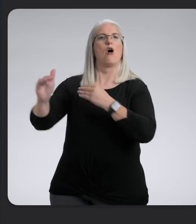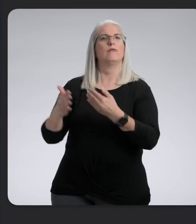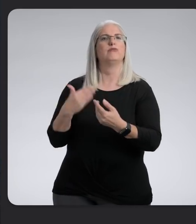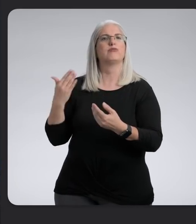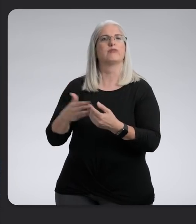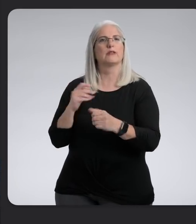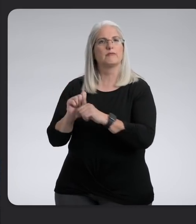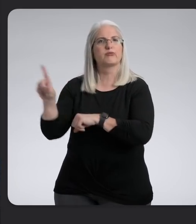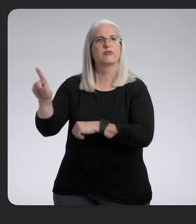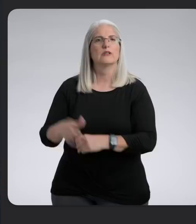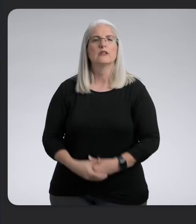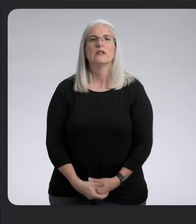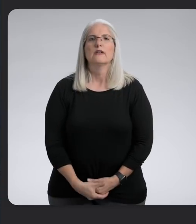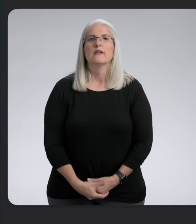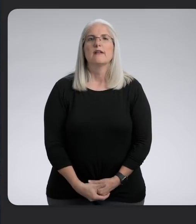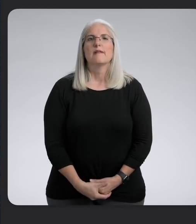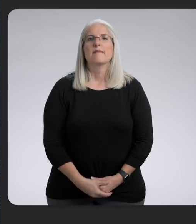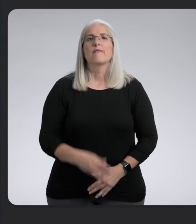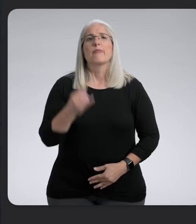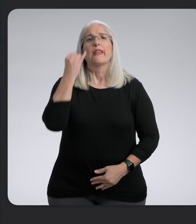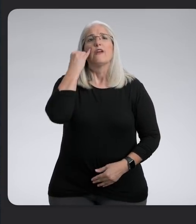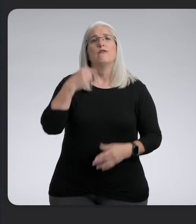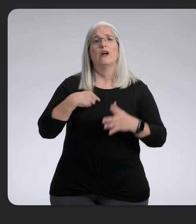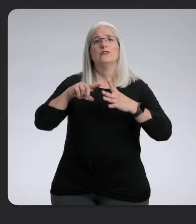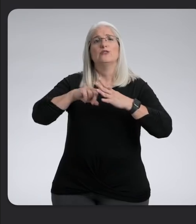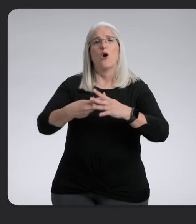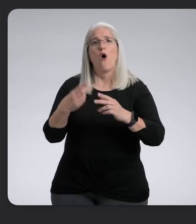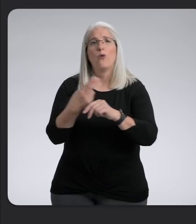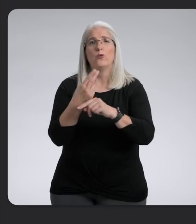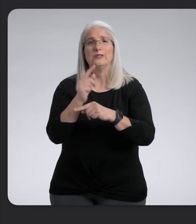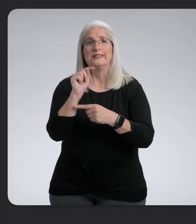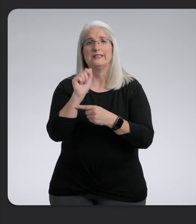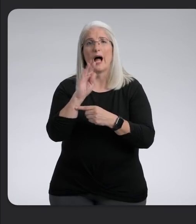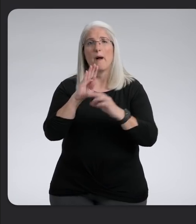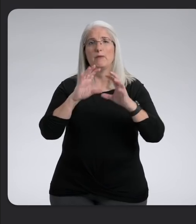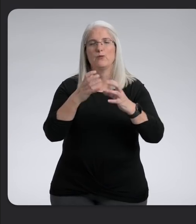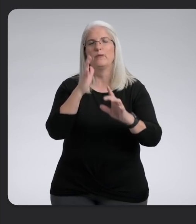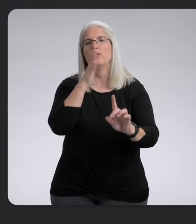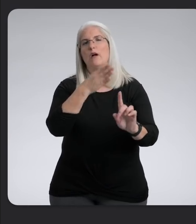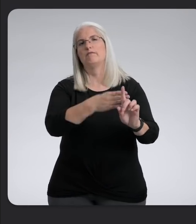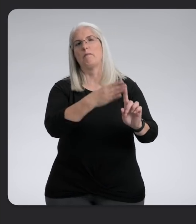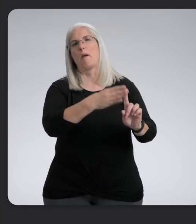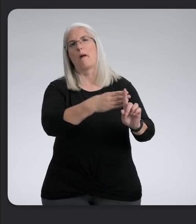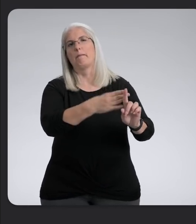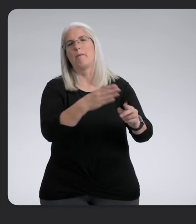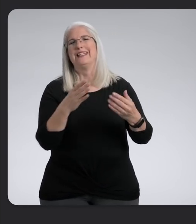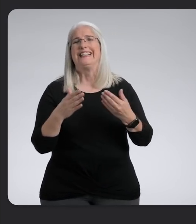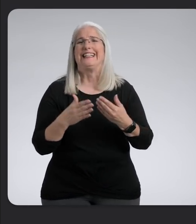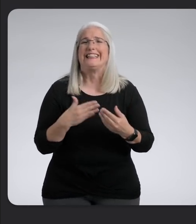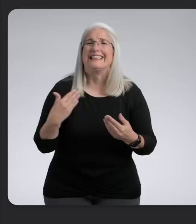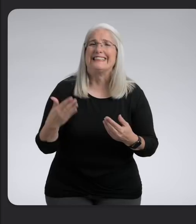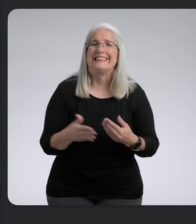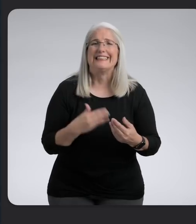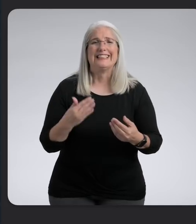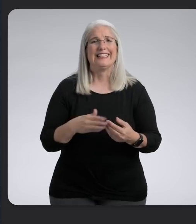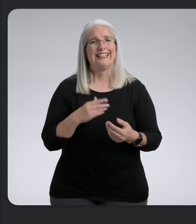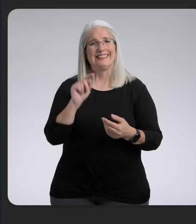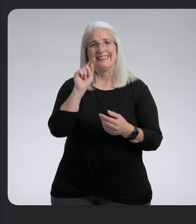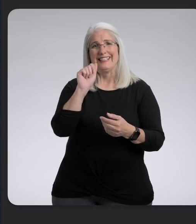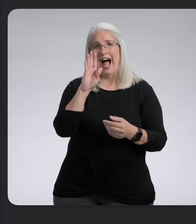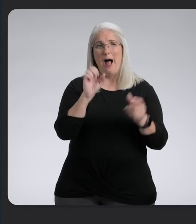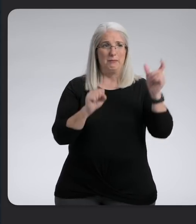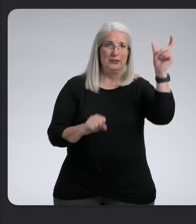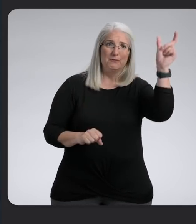Once you start using tab groups, we know you're gonna wanna get to them all the time, so we made it super easy to switch from right here in the tab bar. That's